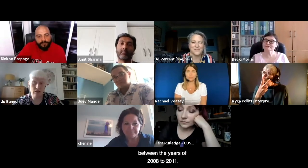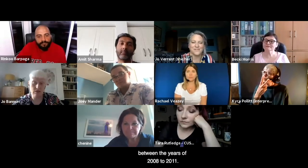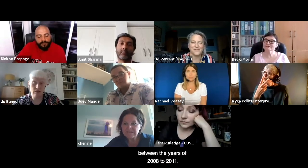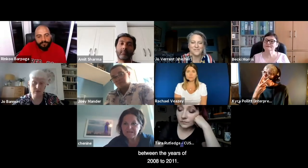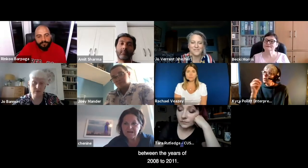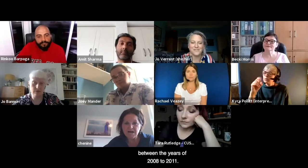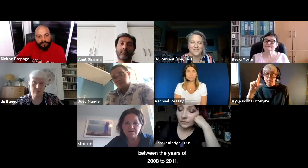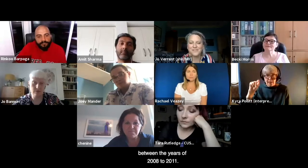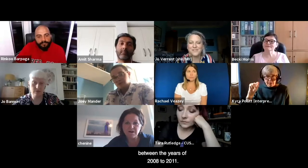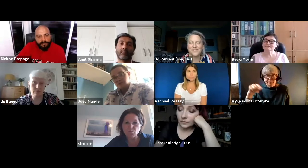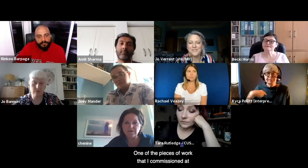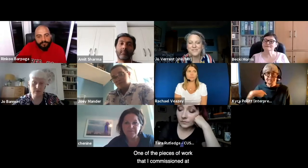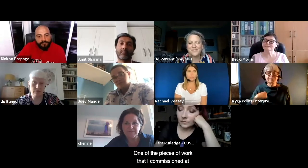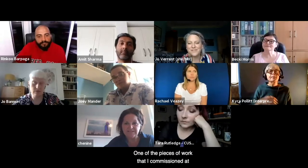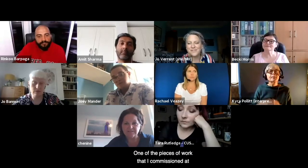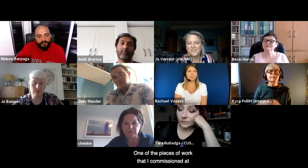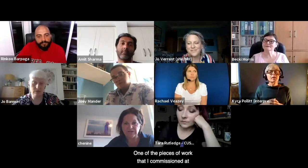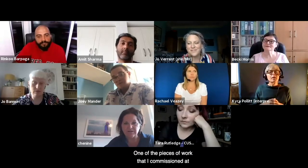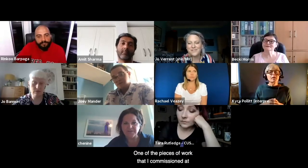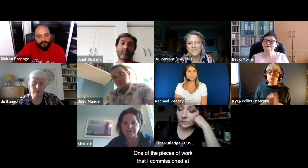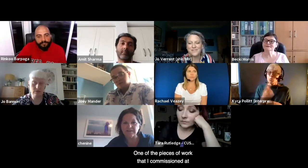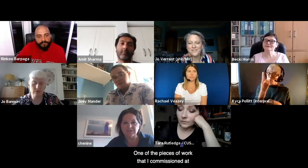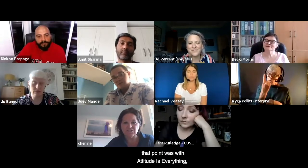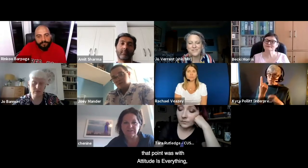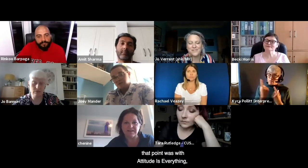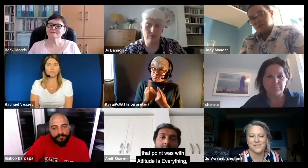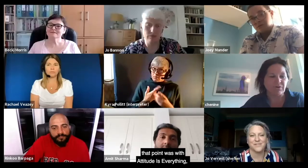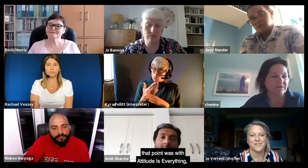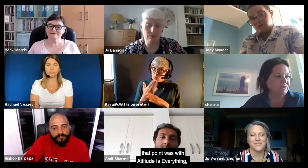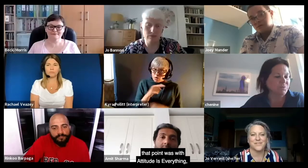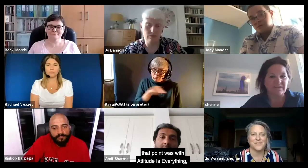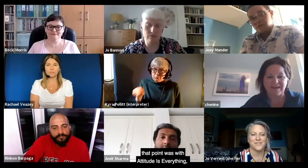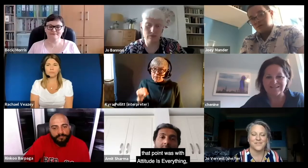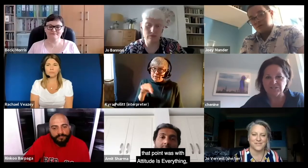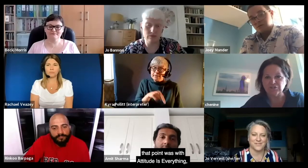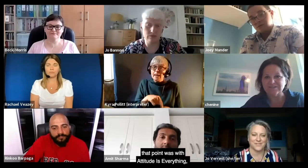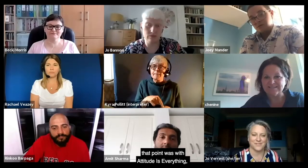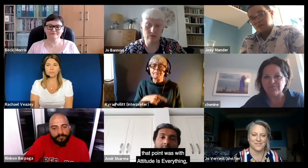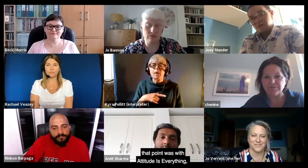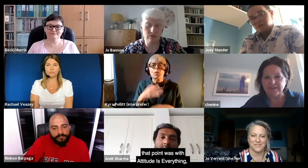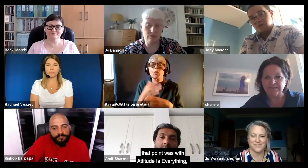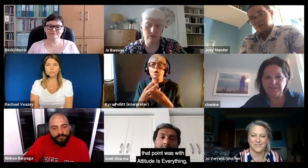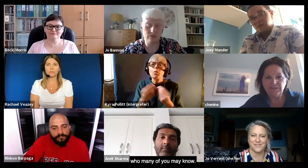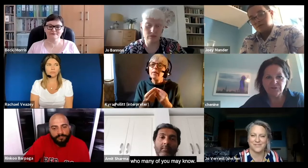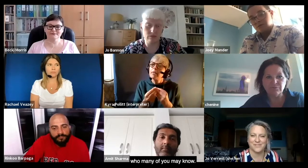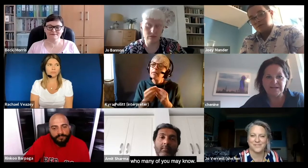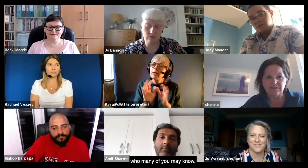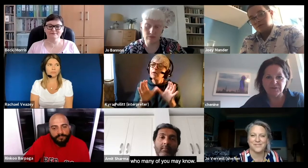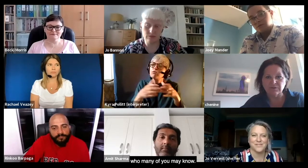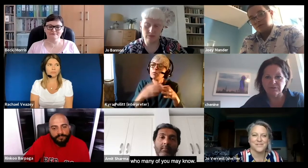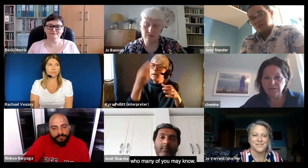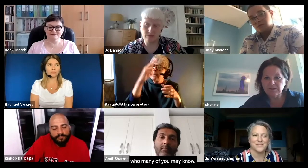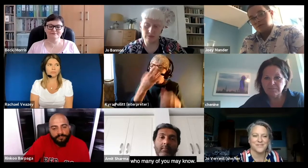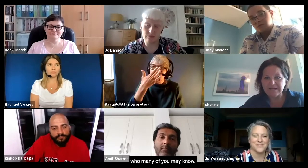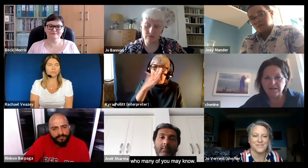2011. And one of the pieces of work that I commissioned at that point was with Attitude is Everything, who many of